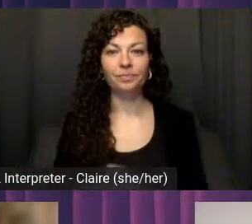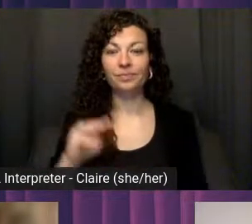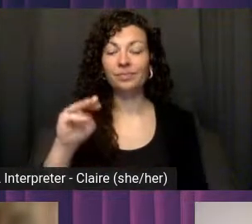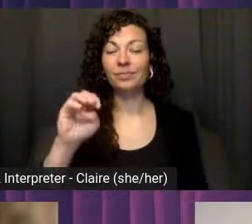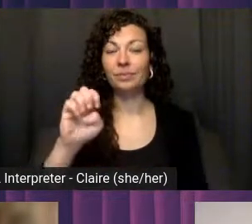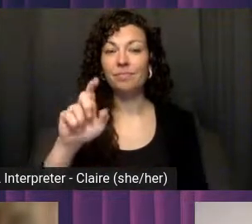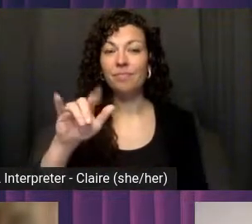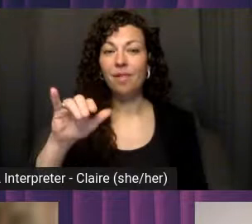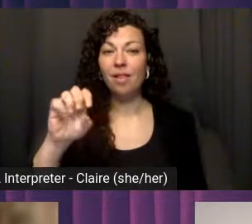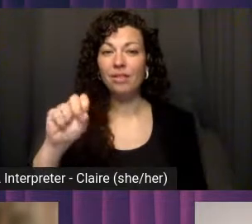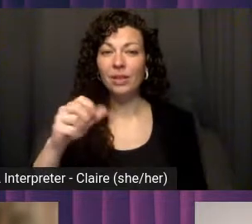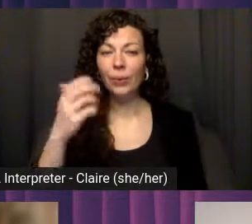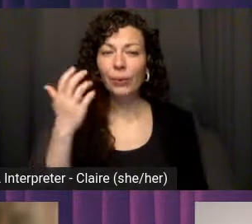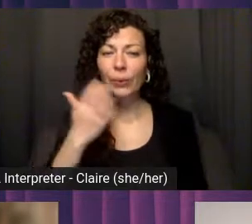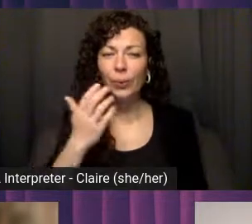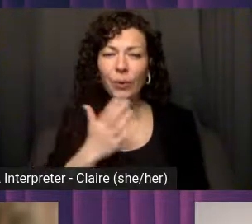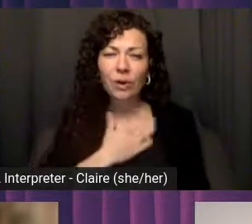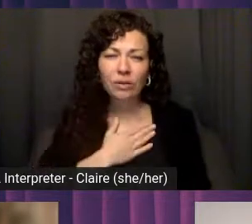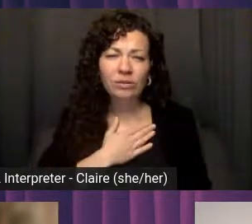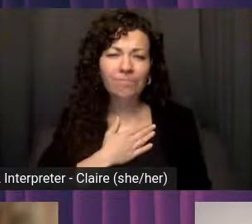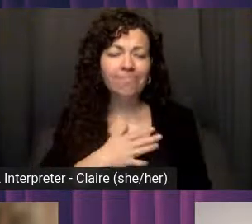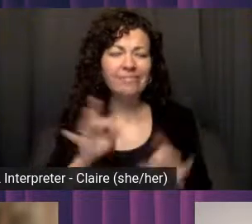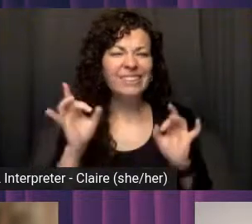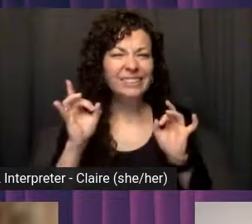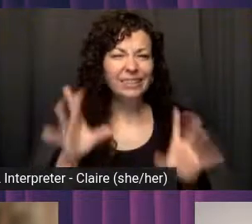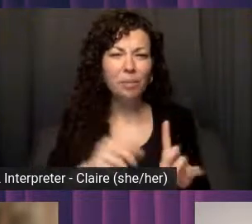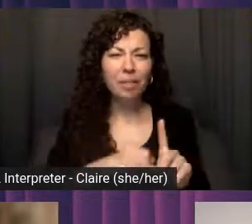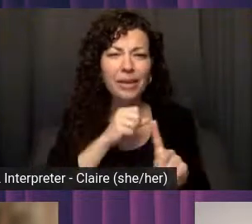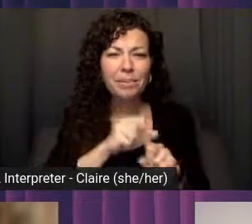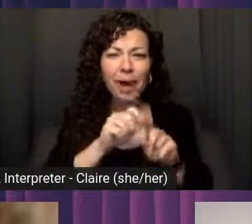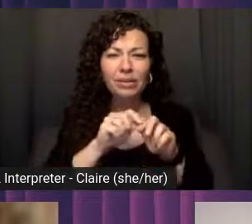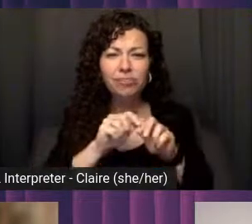terrible ripple effect of these laws.